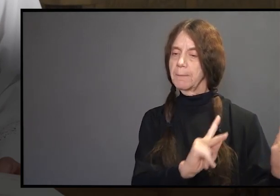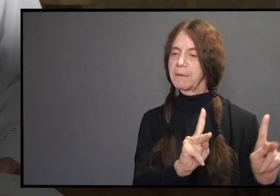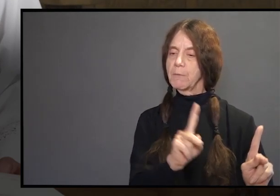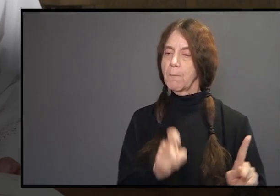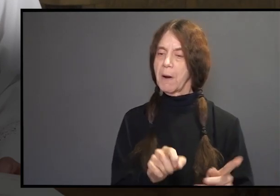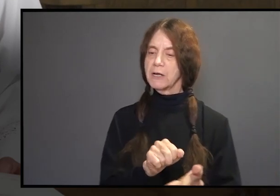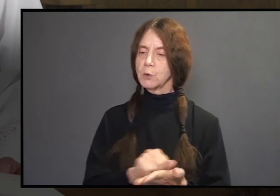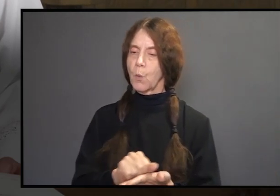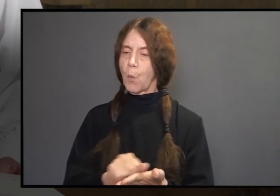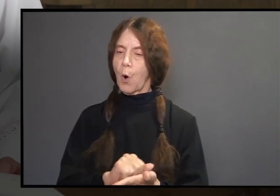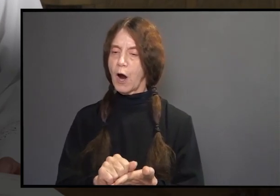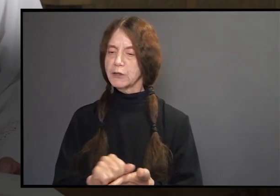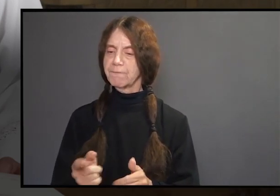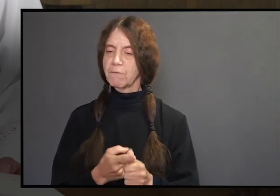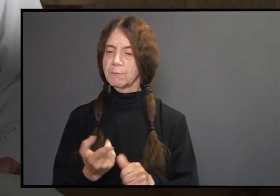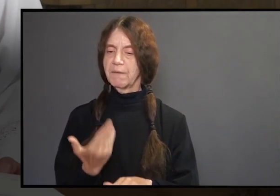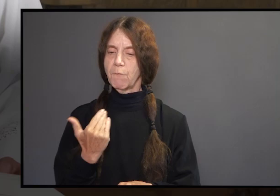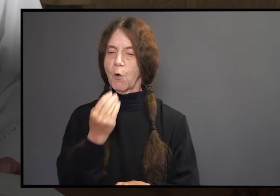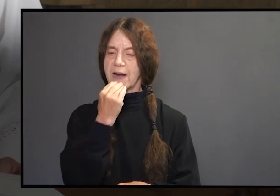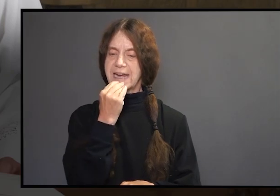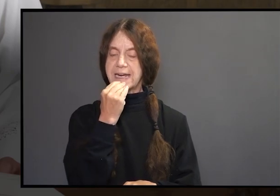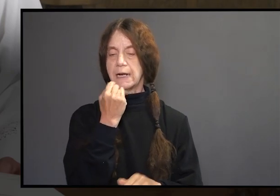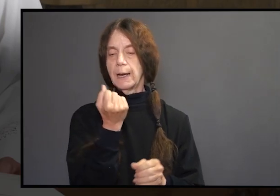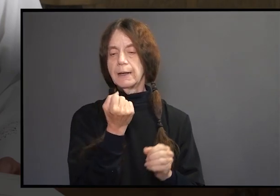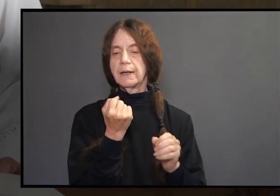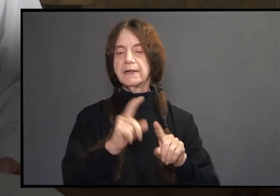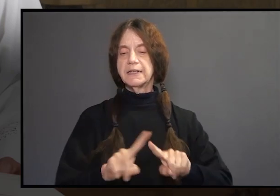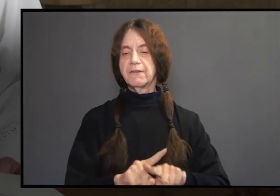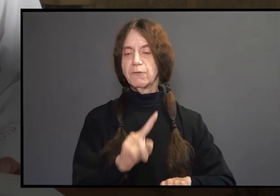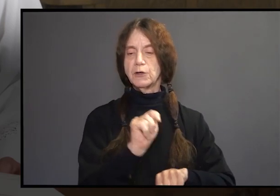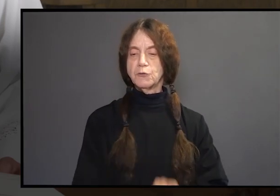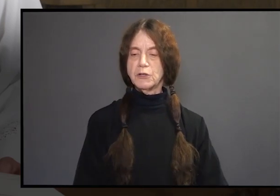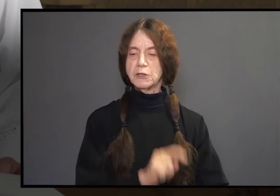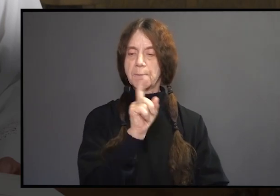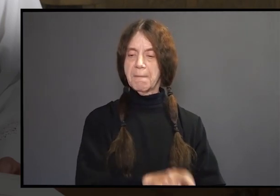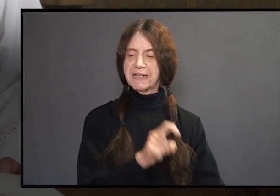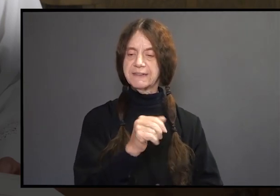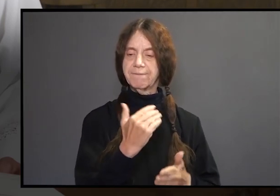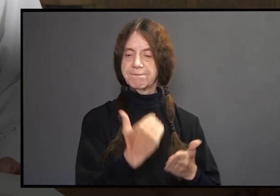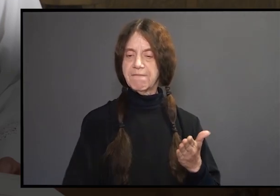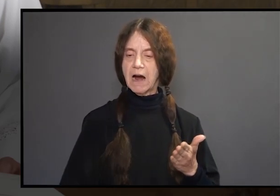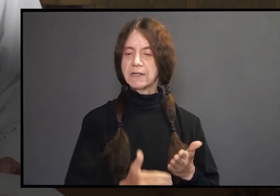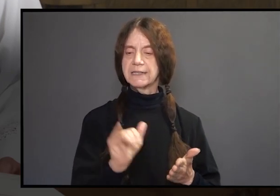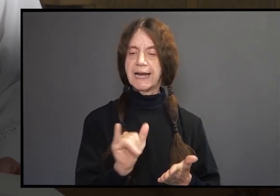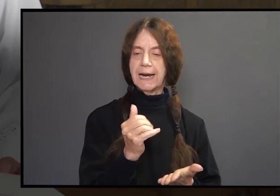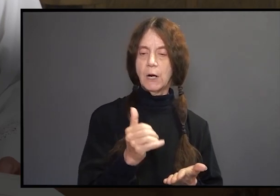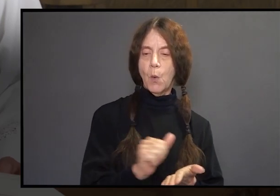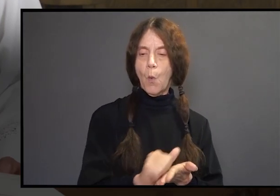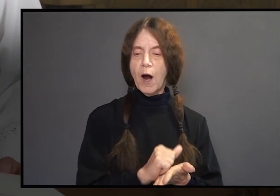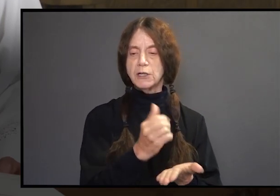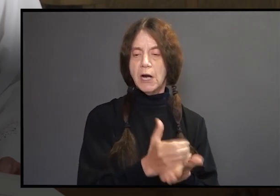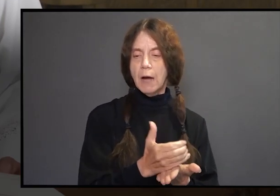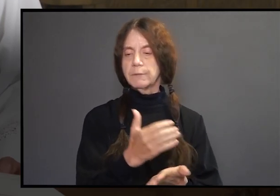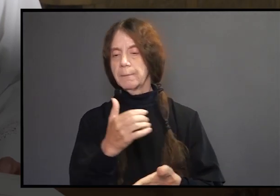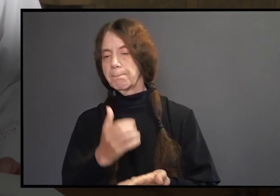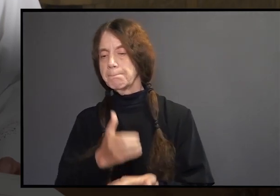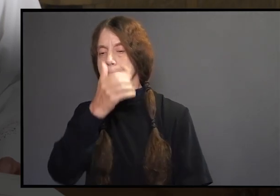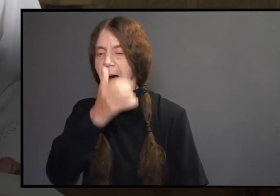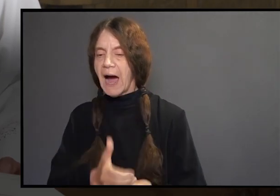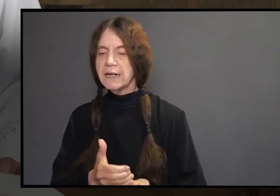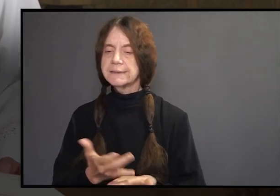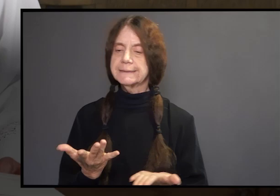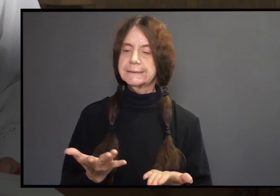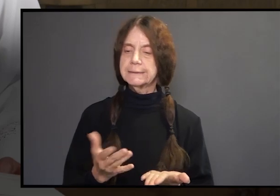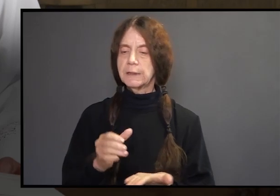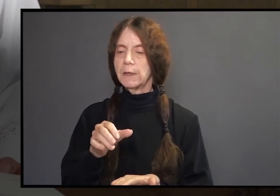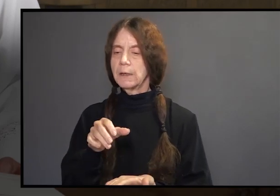unless they wash. And there are many other traditions that they observe, such as washing of cups and pots and copper vessels